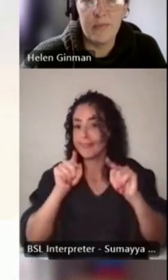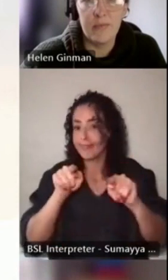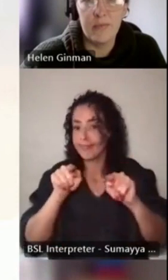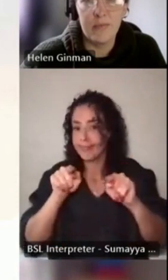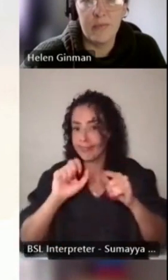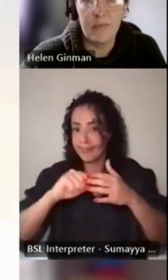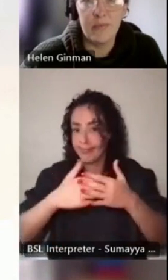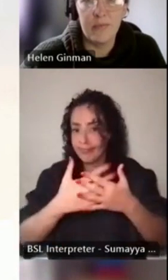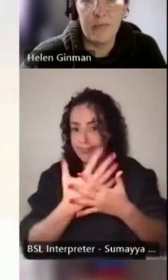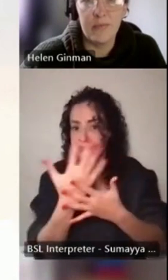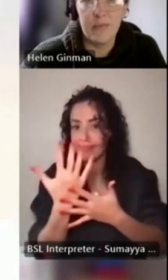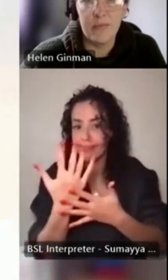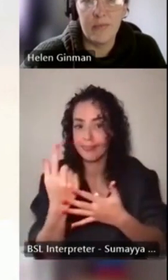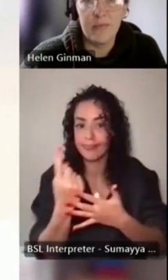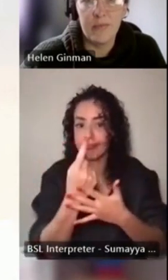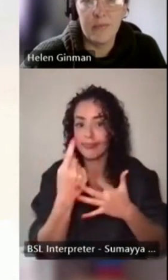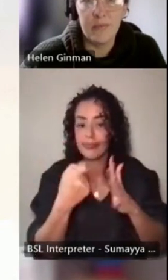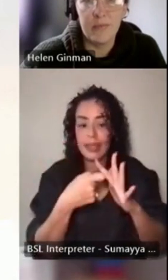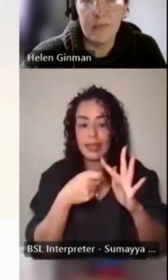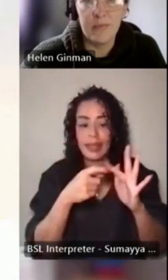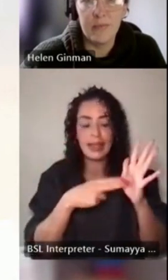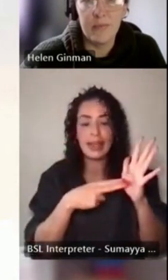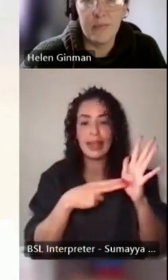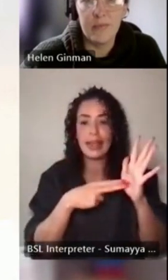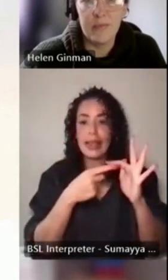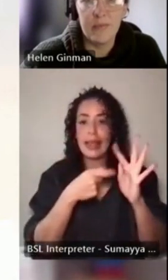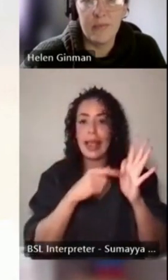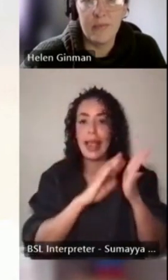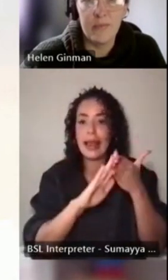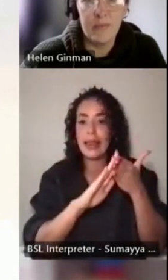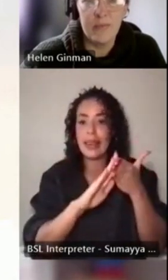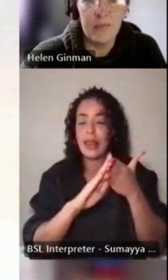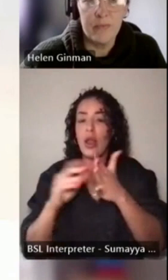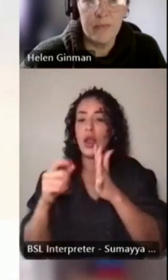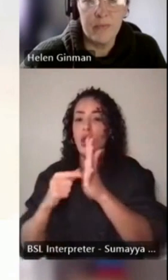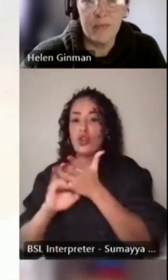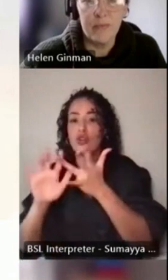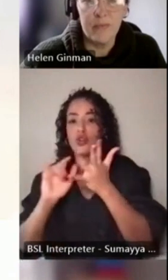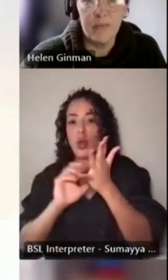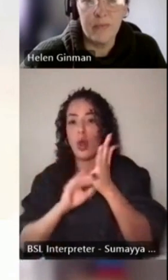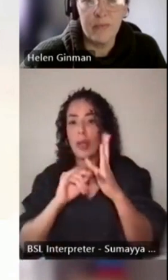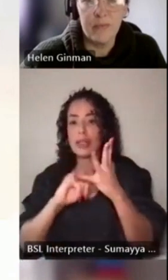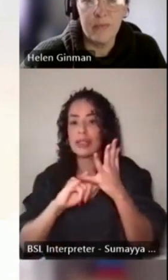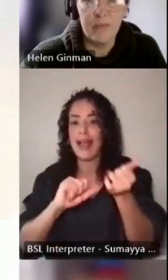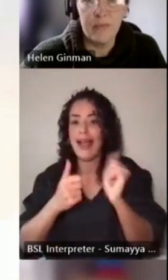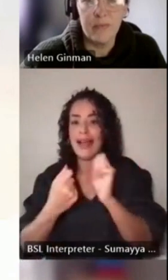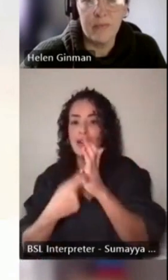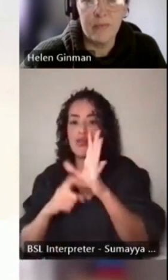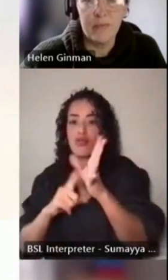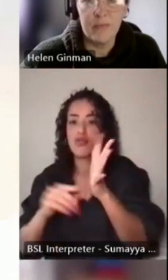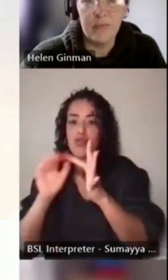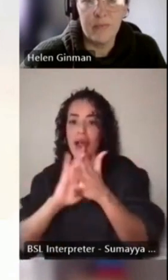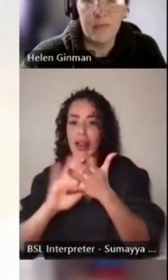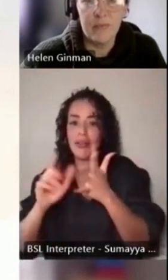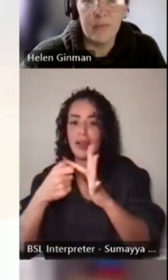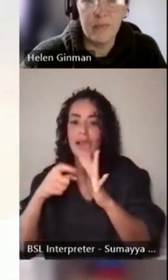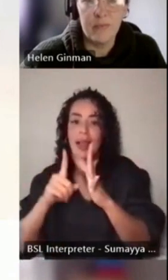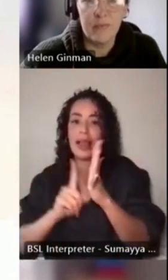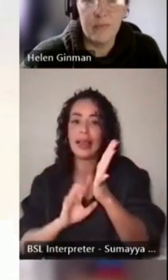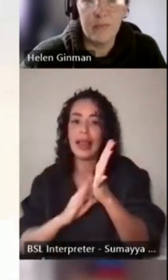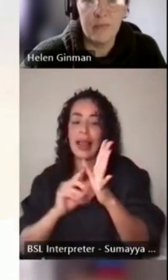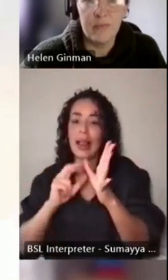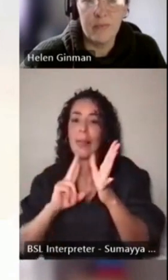by Kenneth Thomas and Ralph Kilmann, and this model identifies 5 conflict resolution